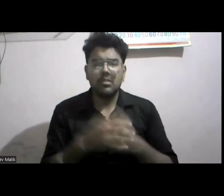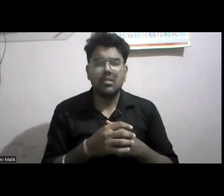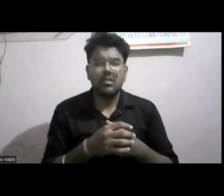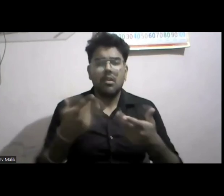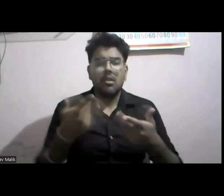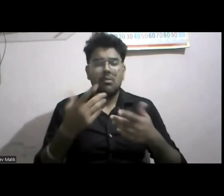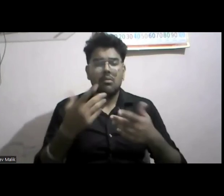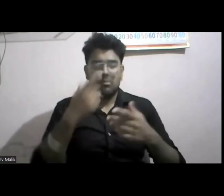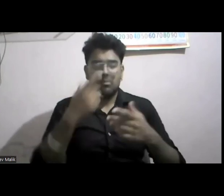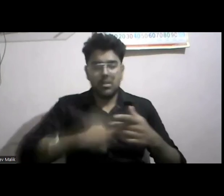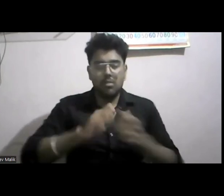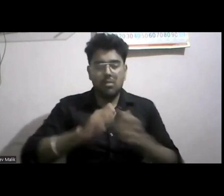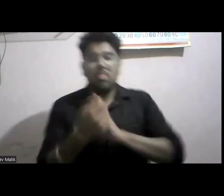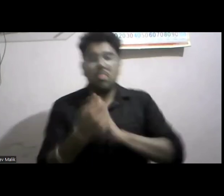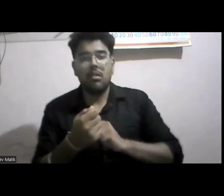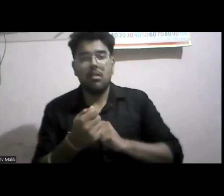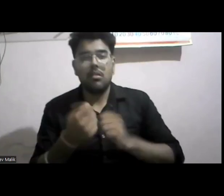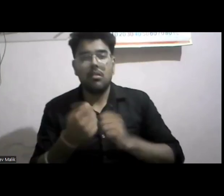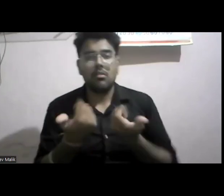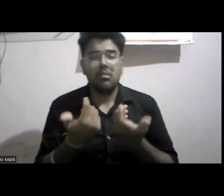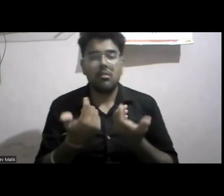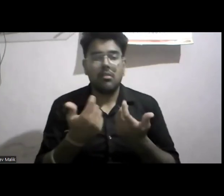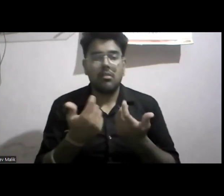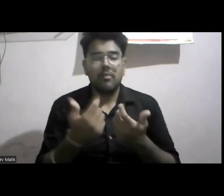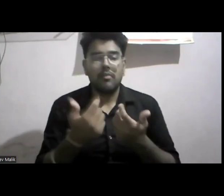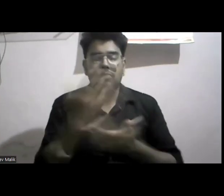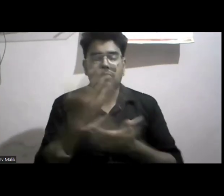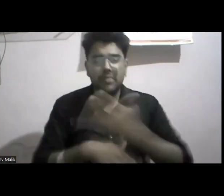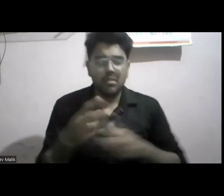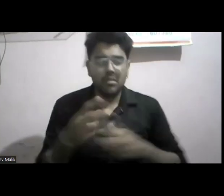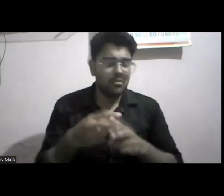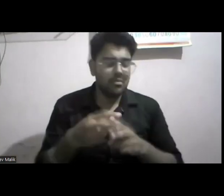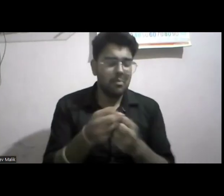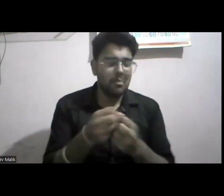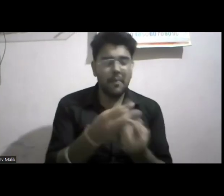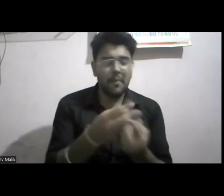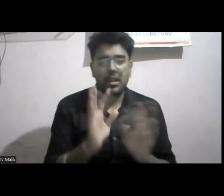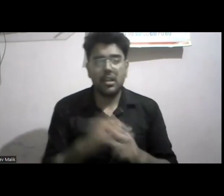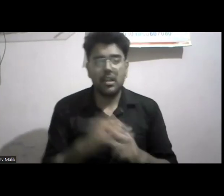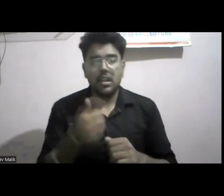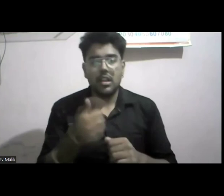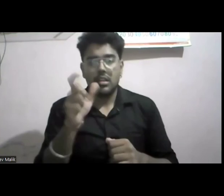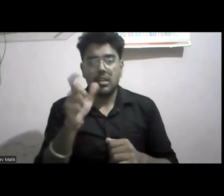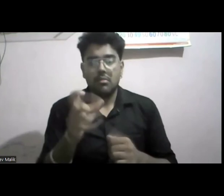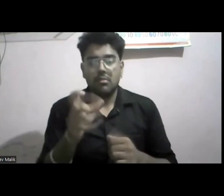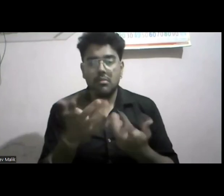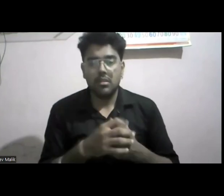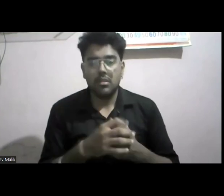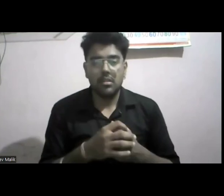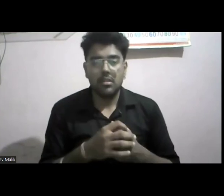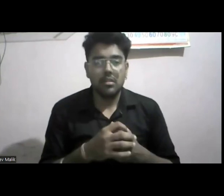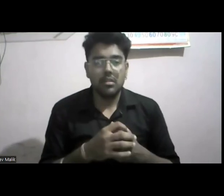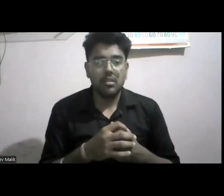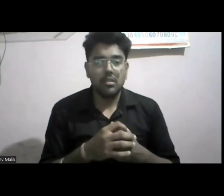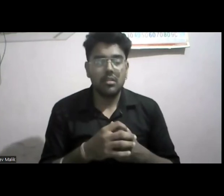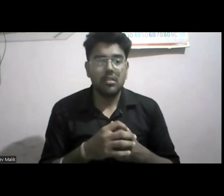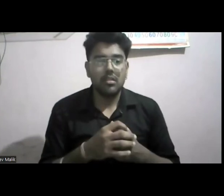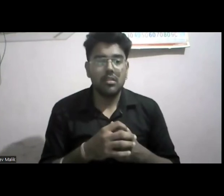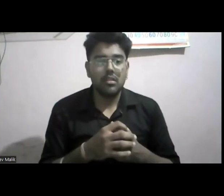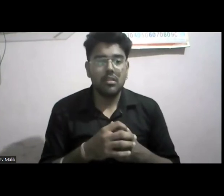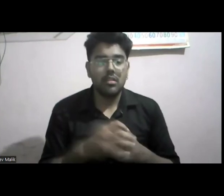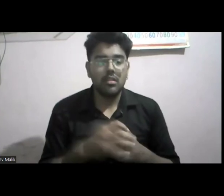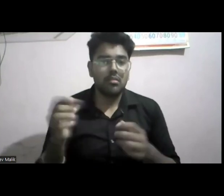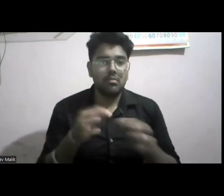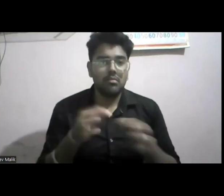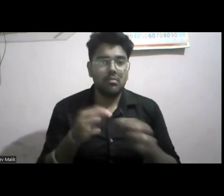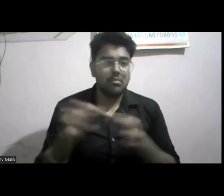personality disorder having character. Okay. Other sources define him as at the verge of schizophrenia, while certain other sources define him